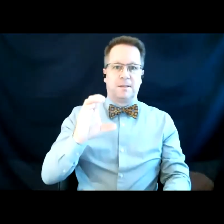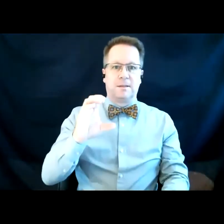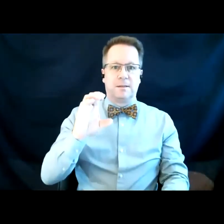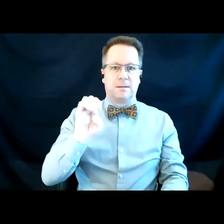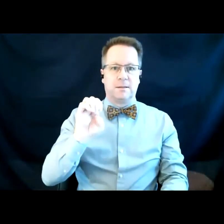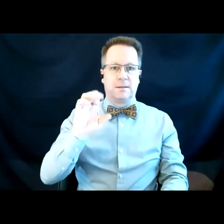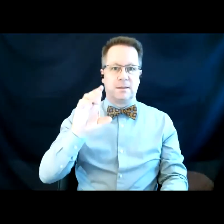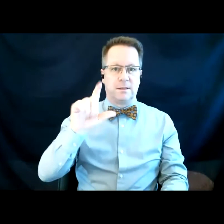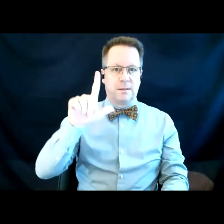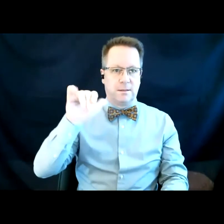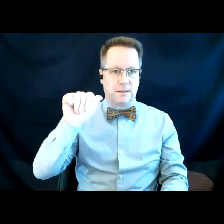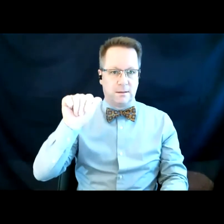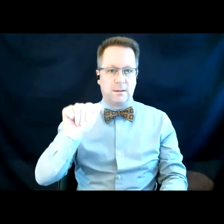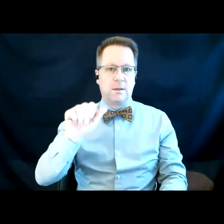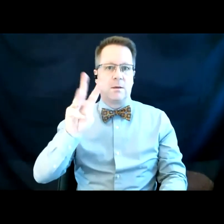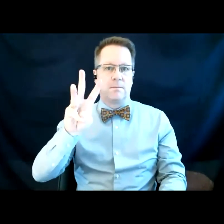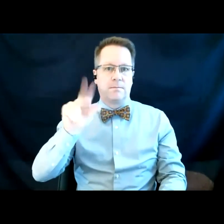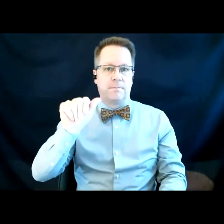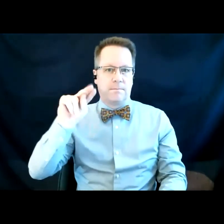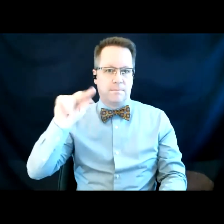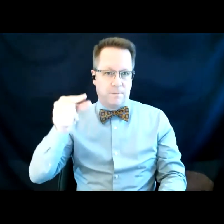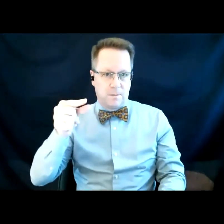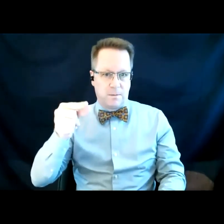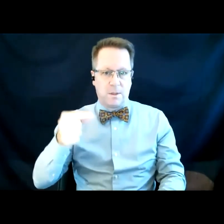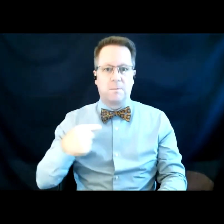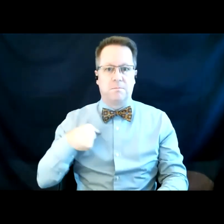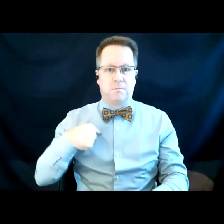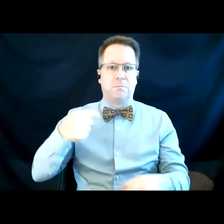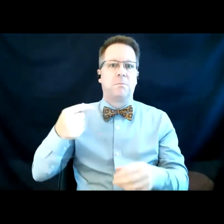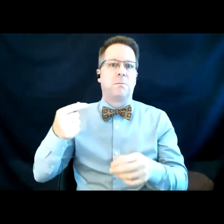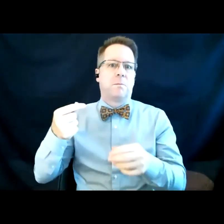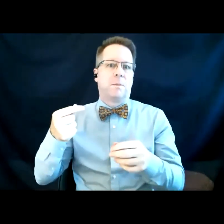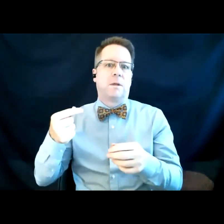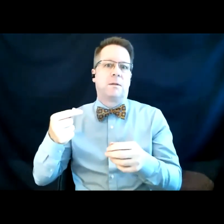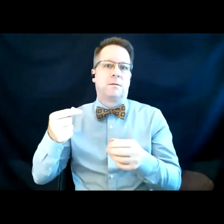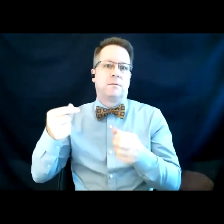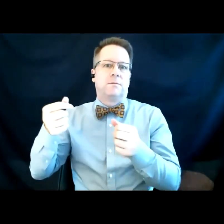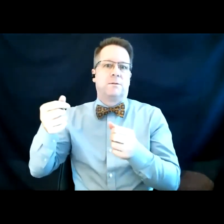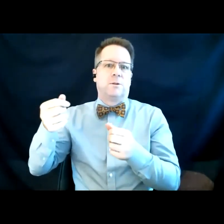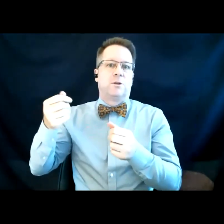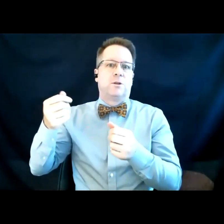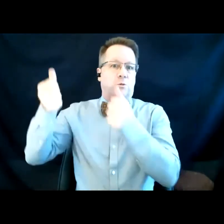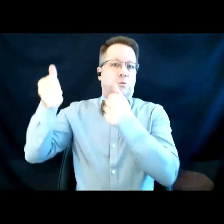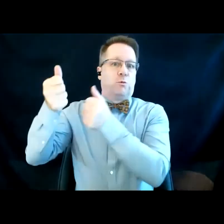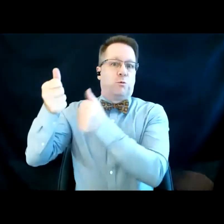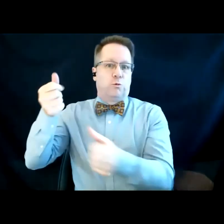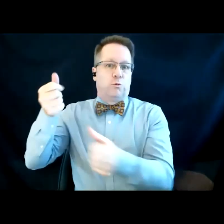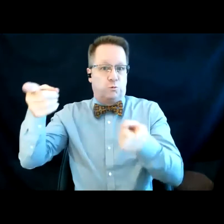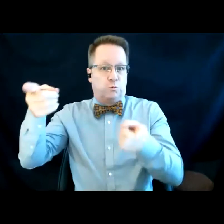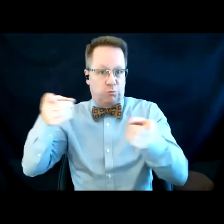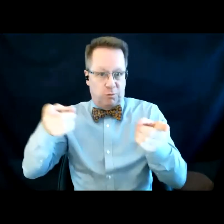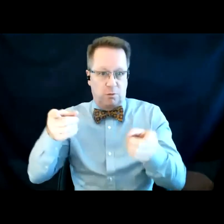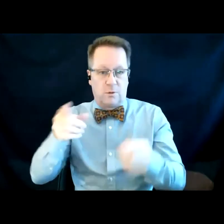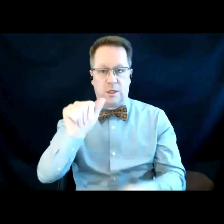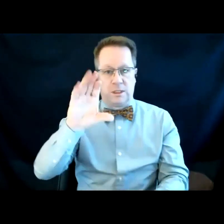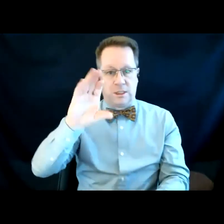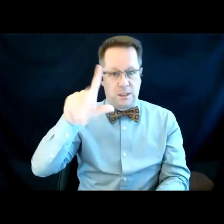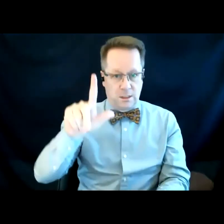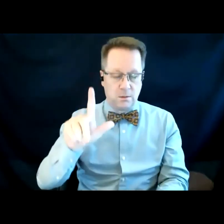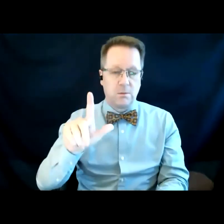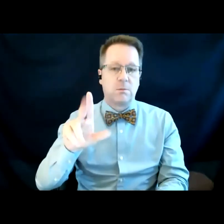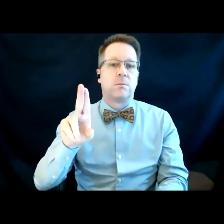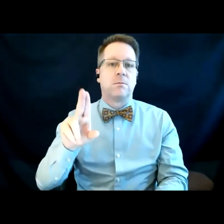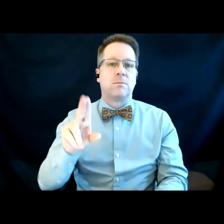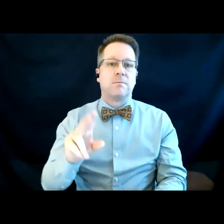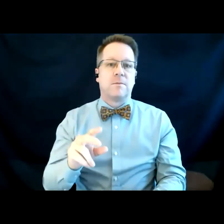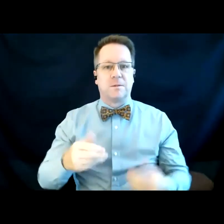Deputy Legal Director at the ACLU and the Director of our Center for Democracy. My pronouns are